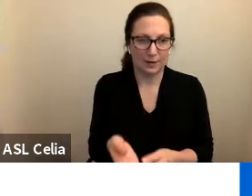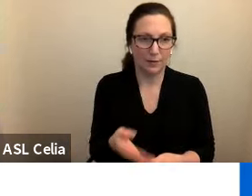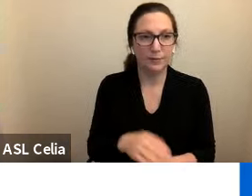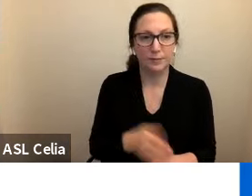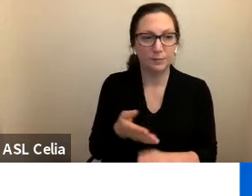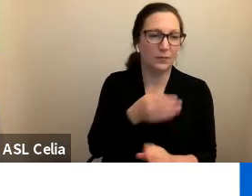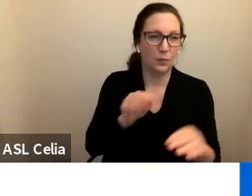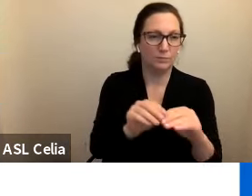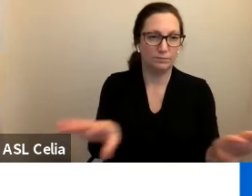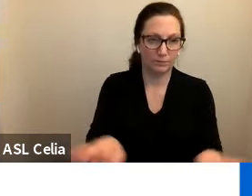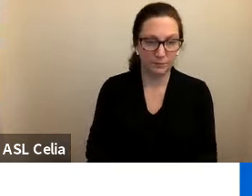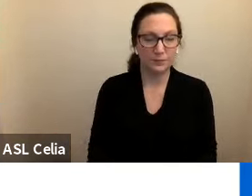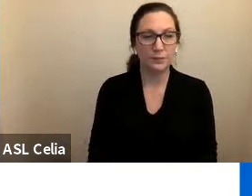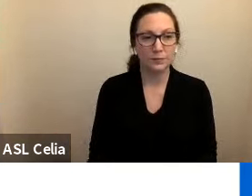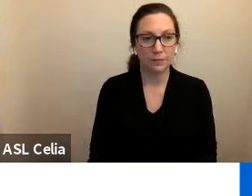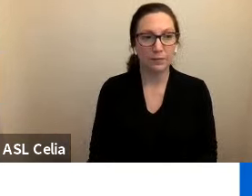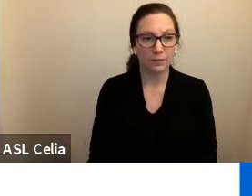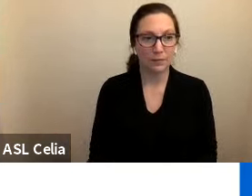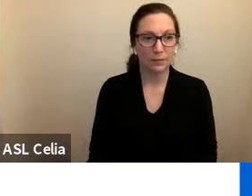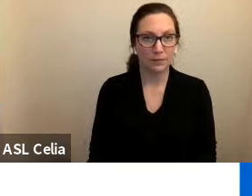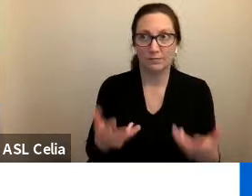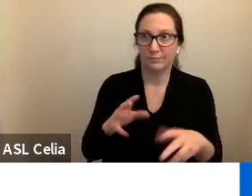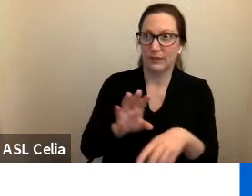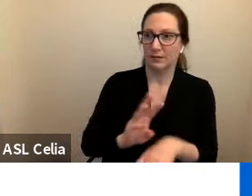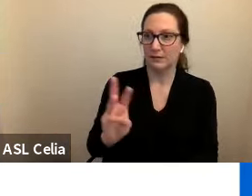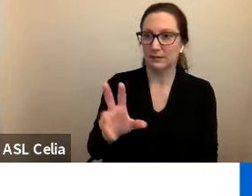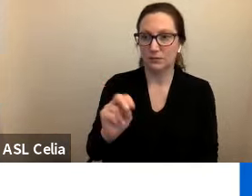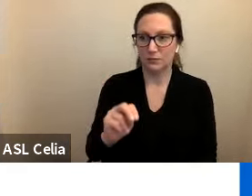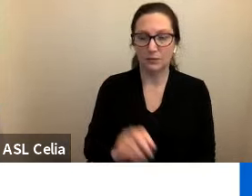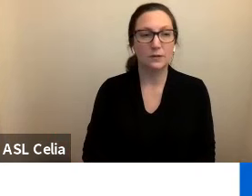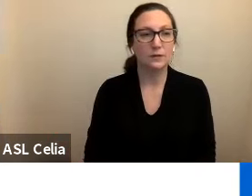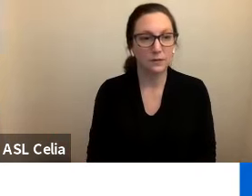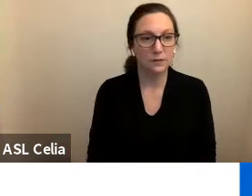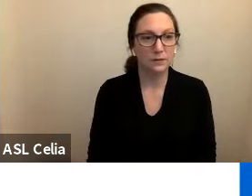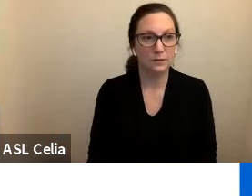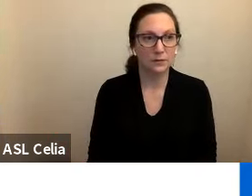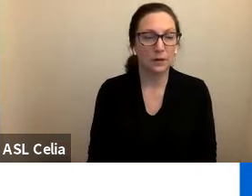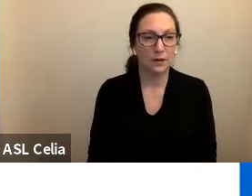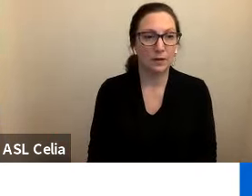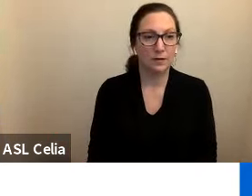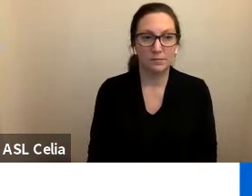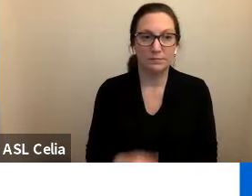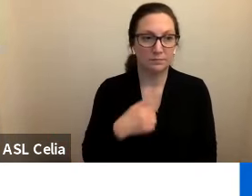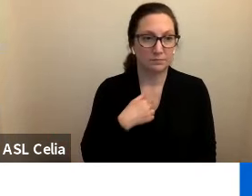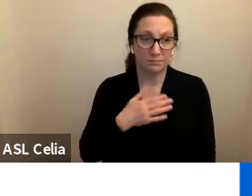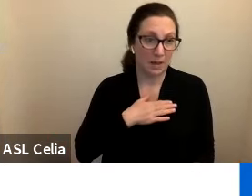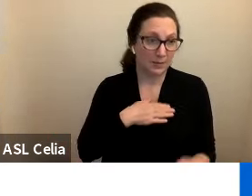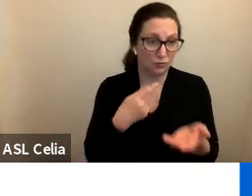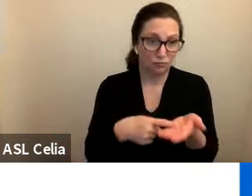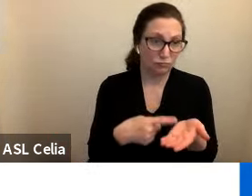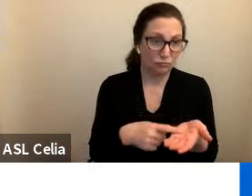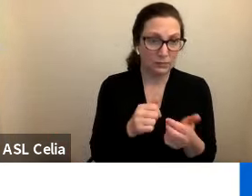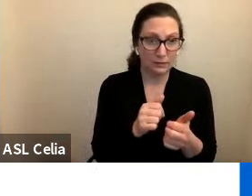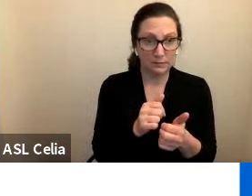you. I know it's already 6:30, so I'm happy to walk through these,